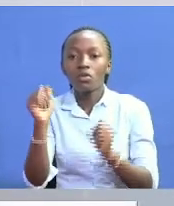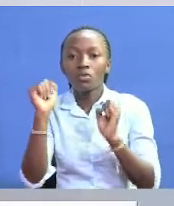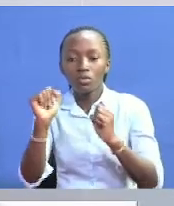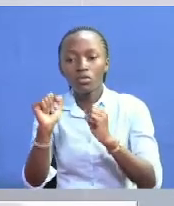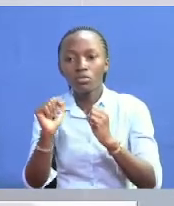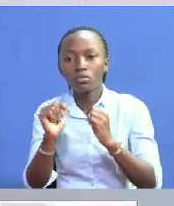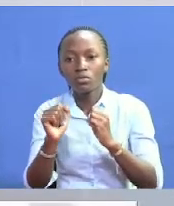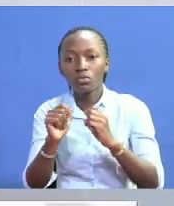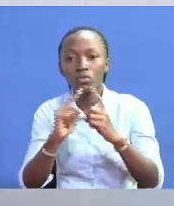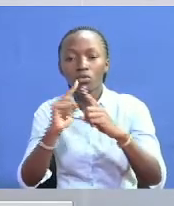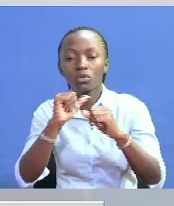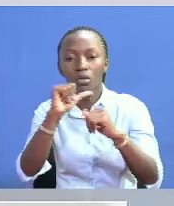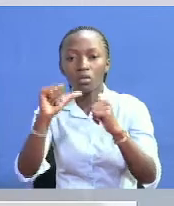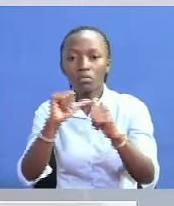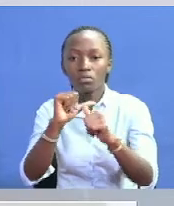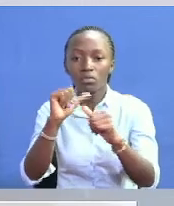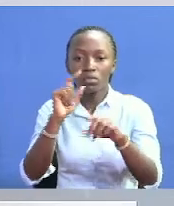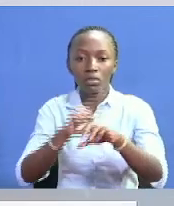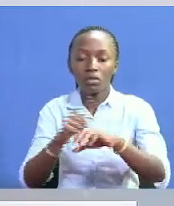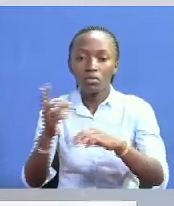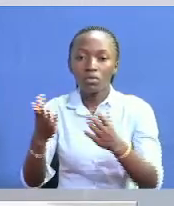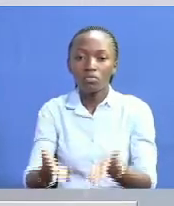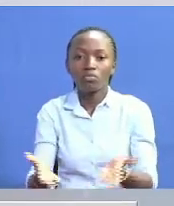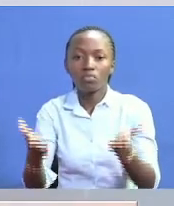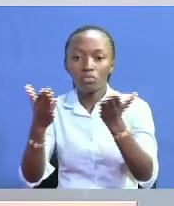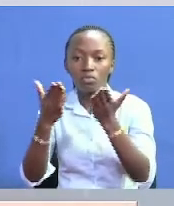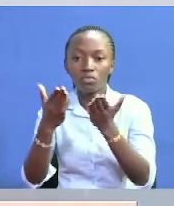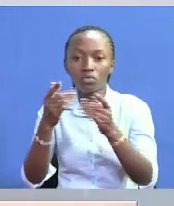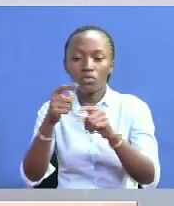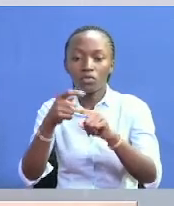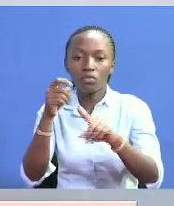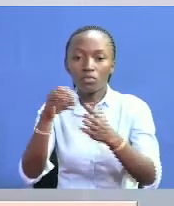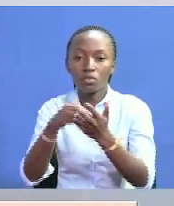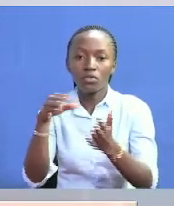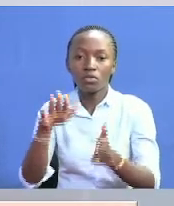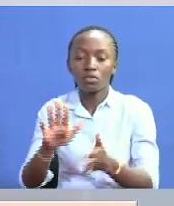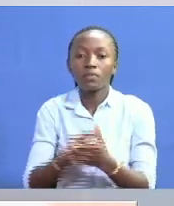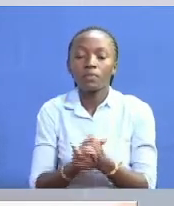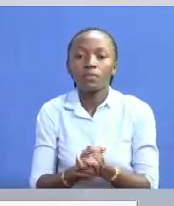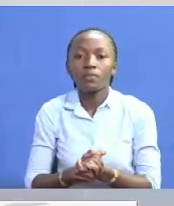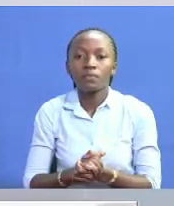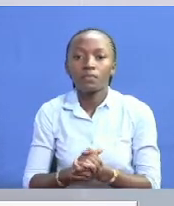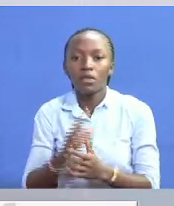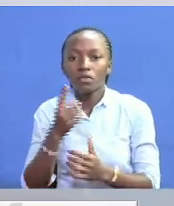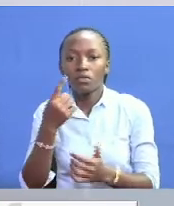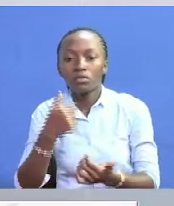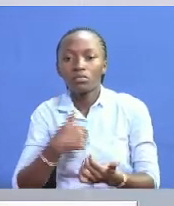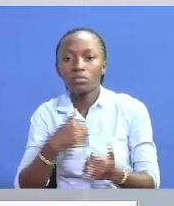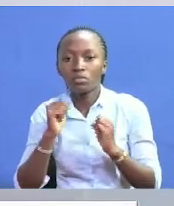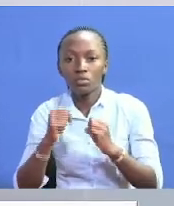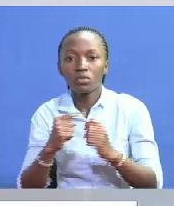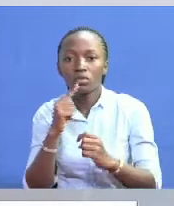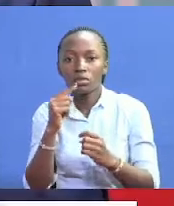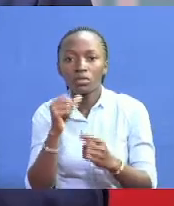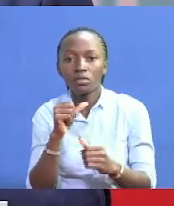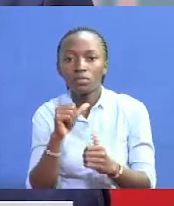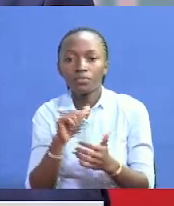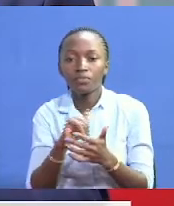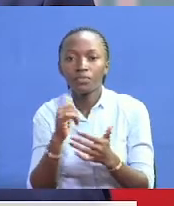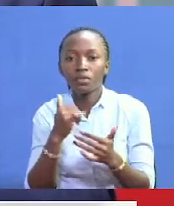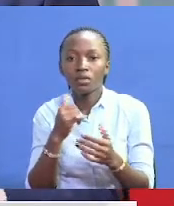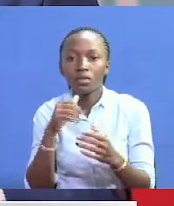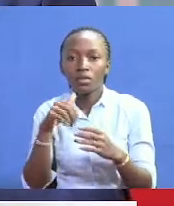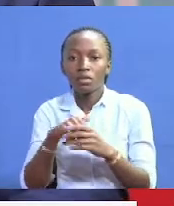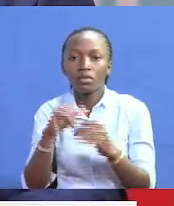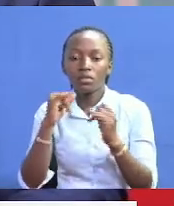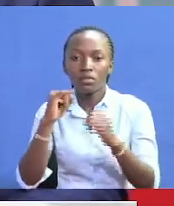of course, when you rise to this position? First and foremost, I would want to say that in our institution, we have the